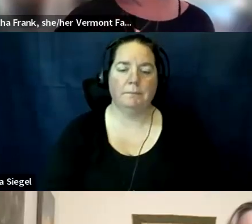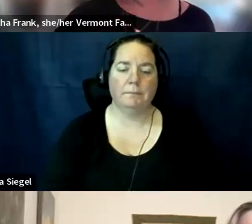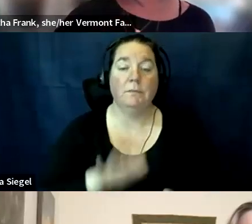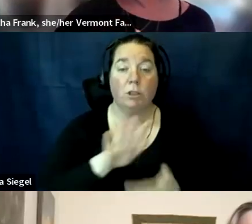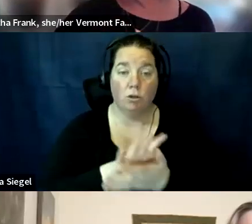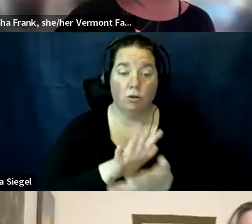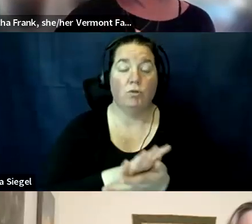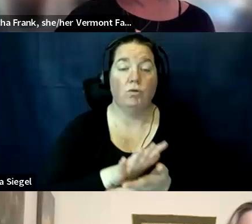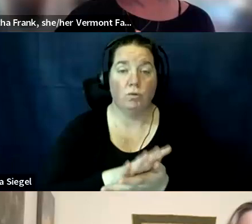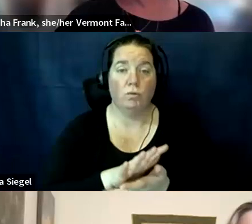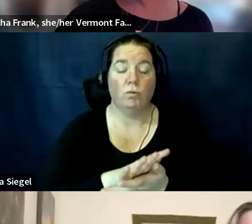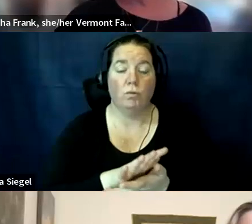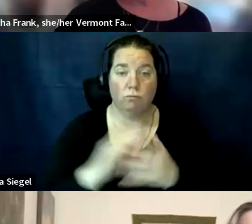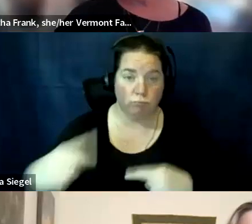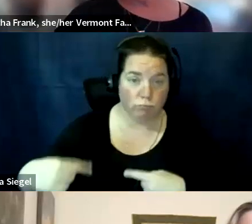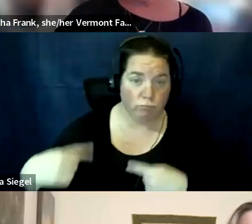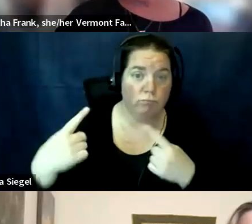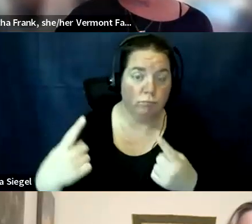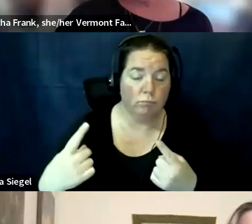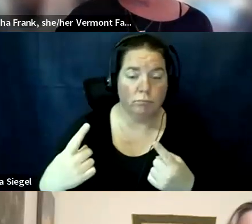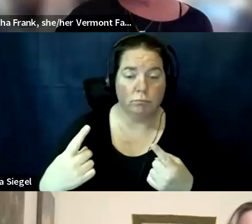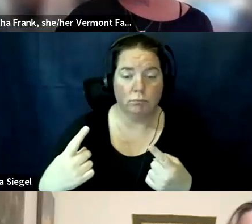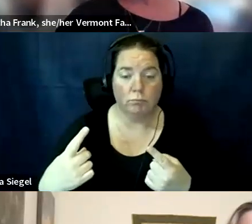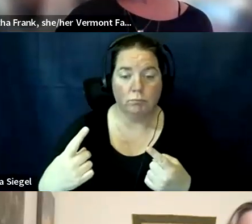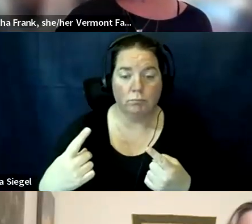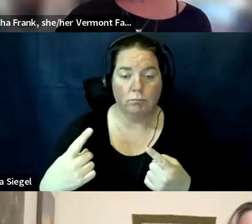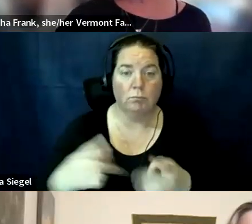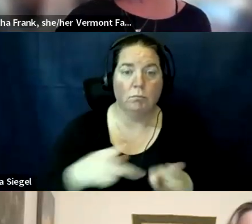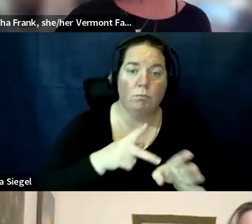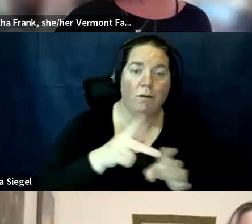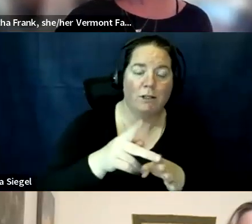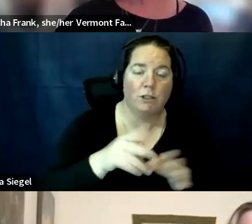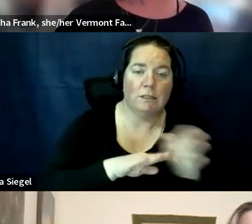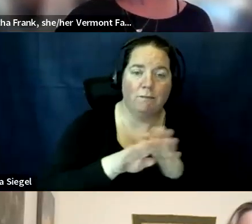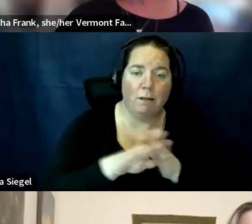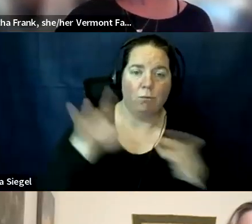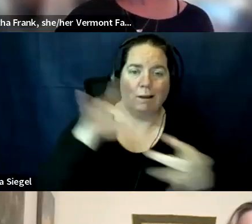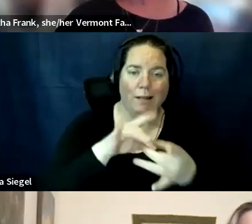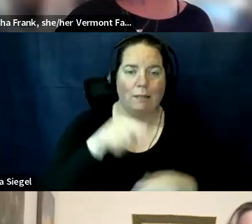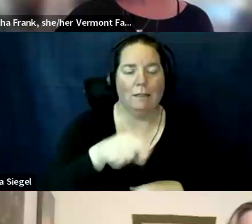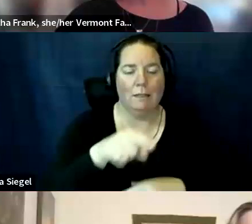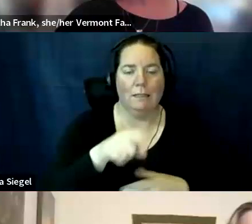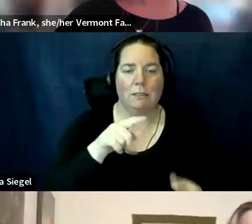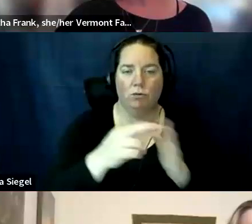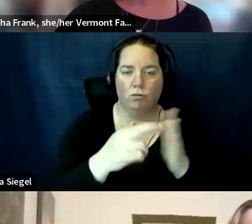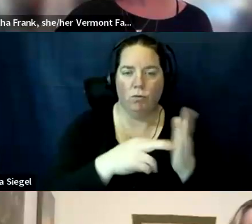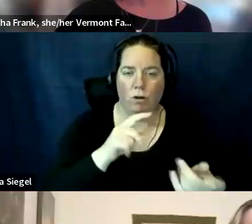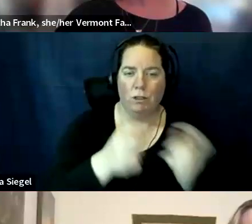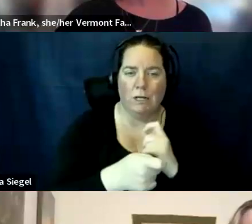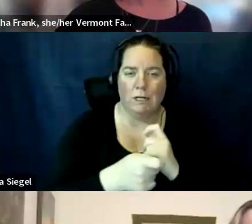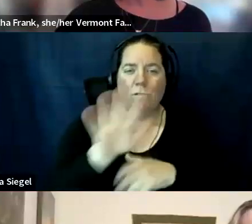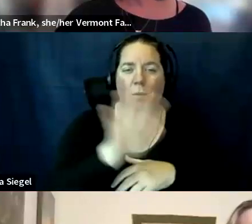have been having professional development related to these rule changes for, I think, over a year and